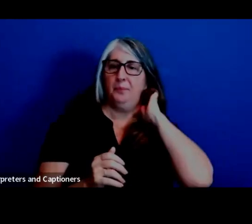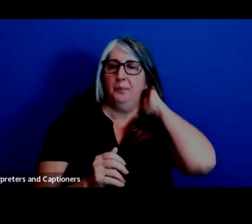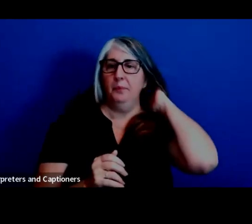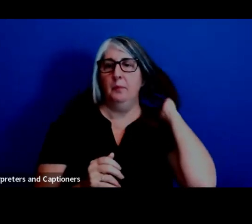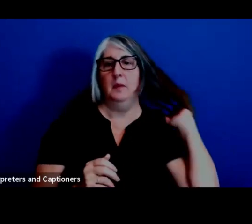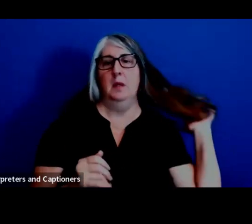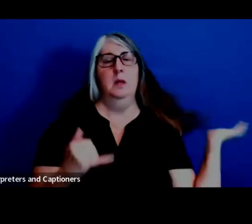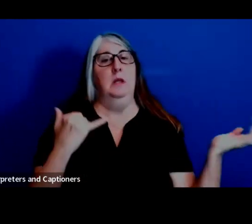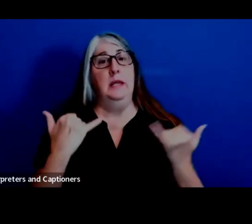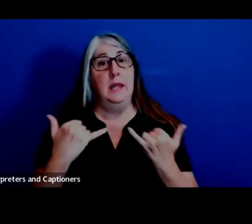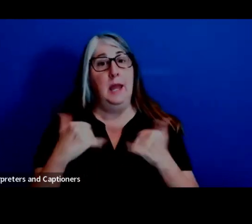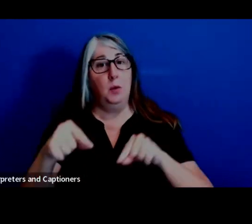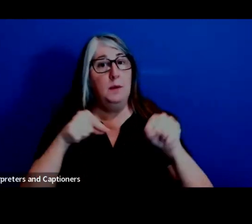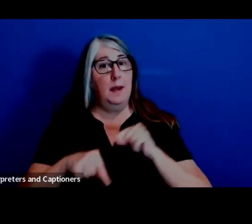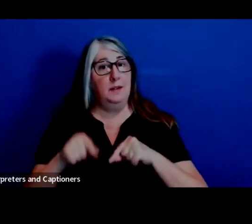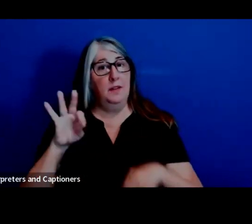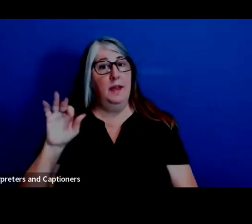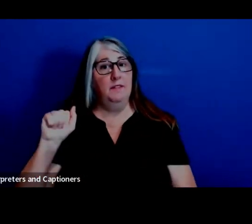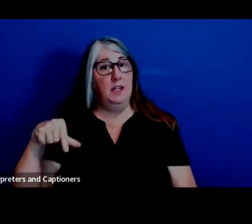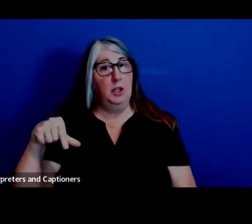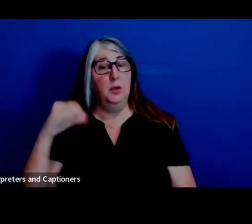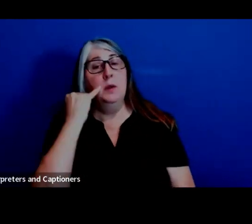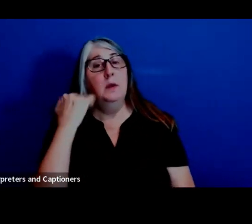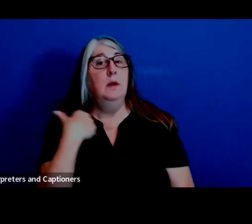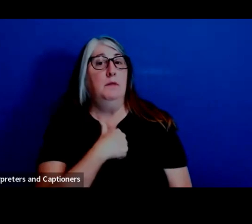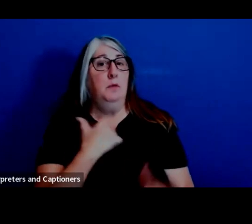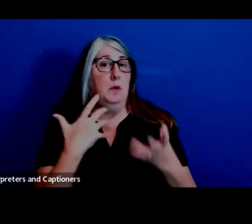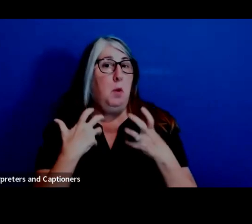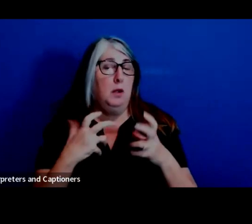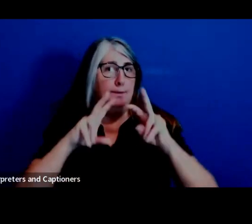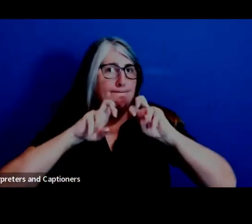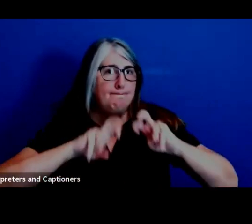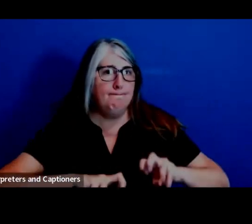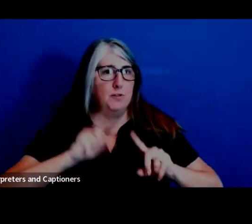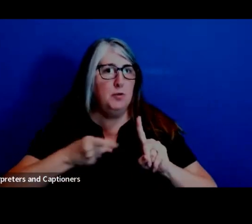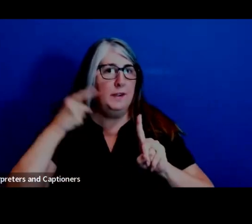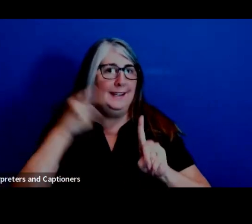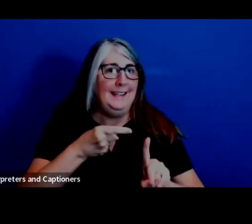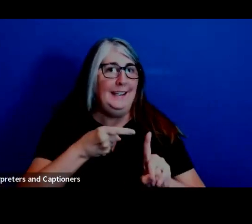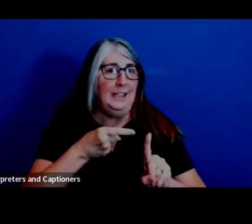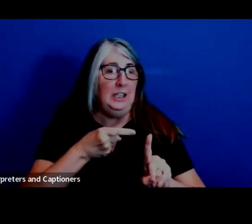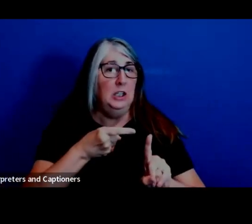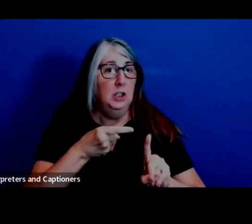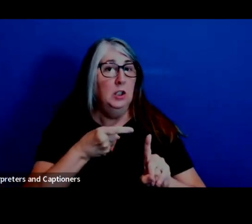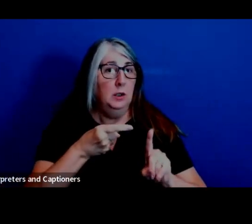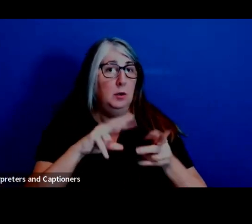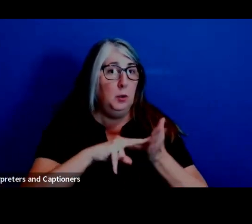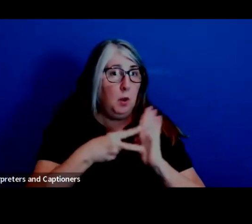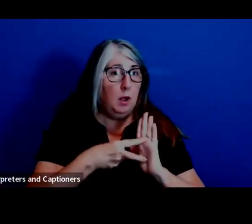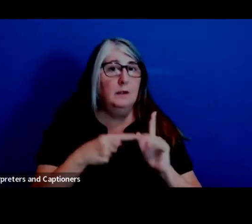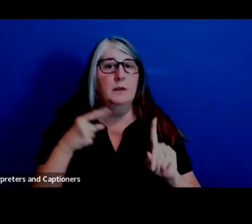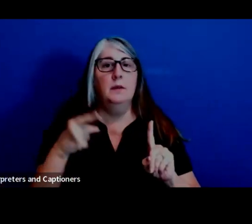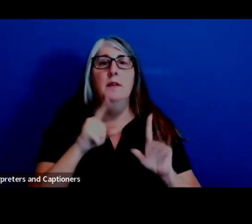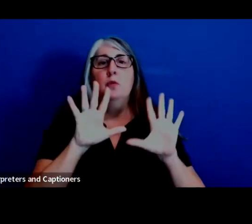Going back to that FAQ, if we're really going to get into the what I'd say is the key nuance here, there was a great